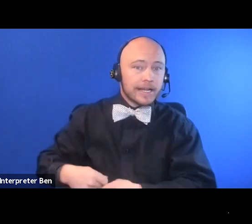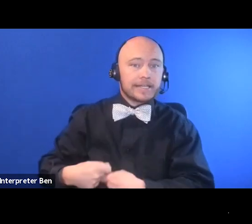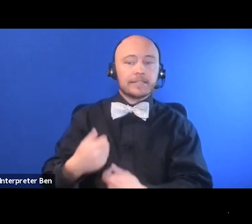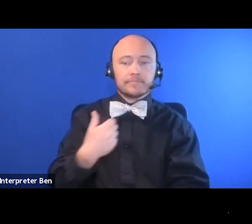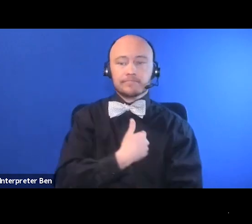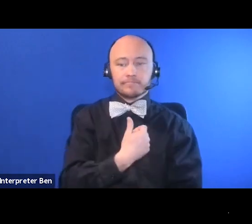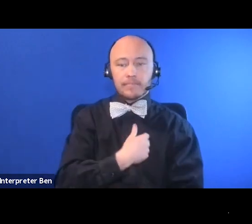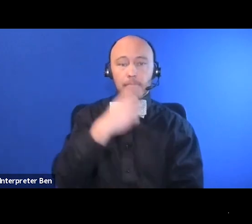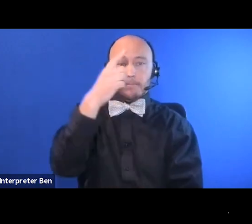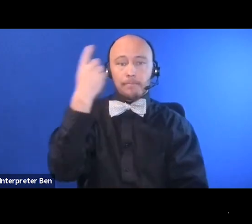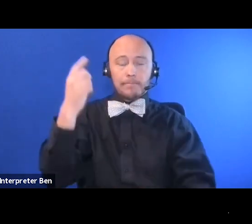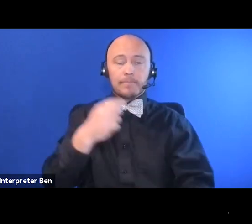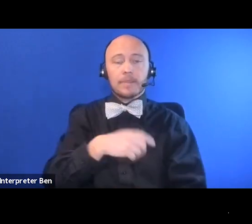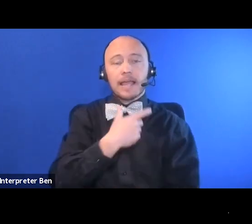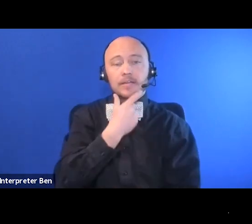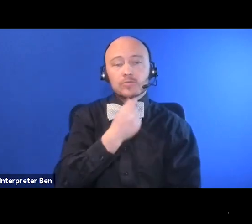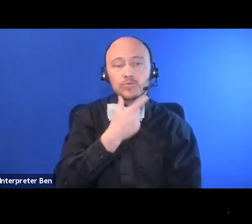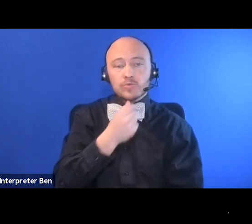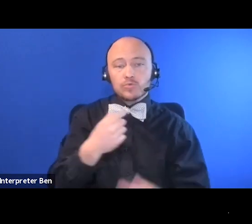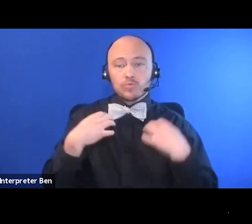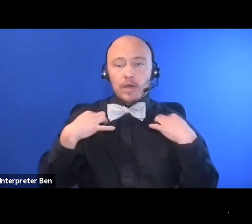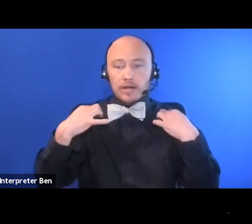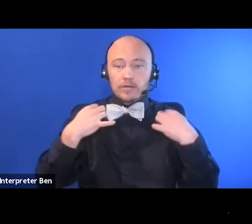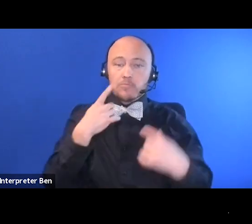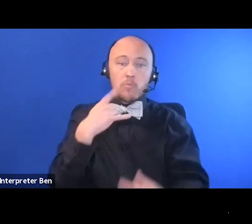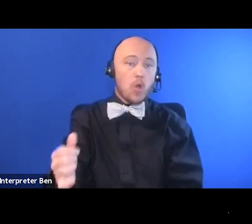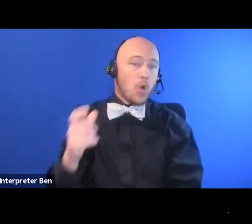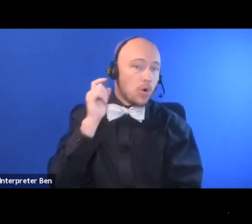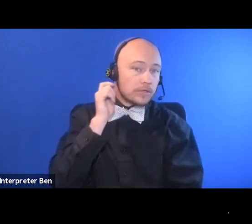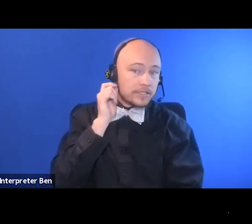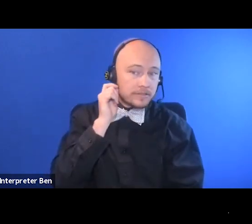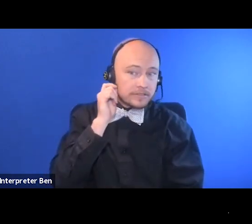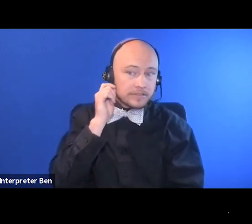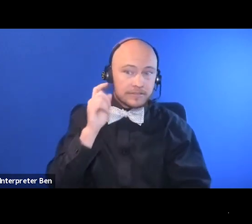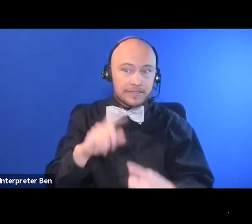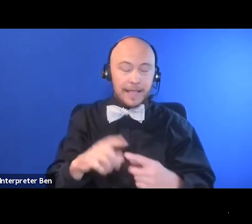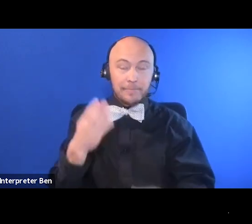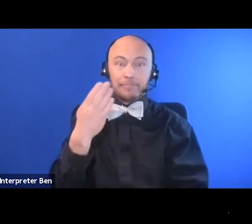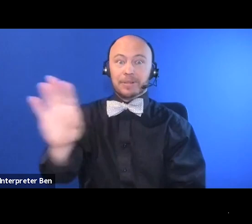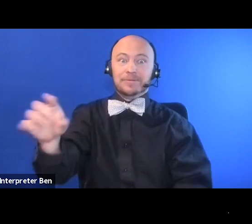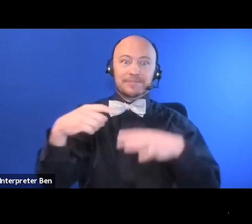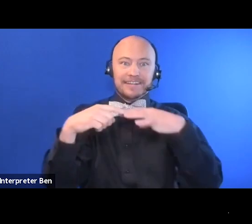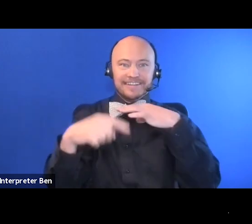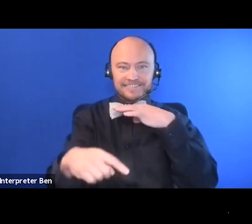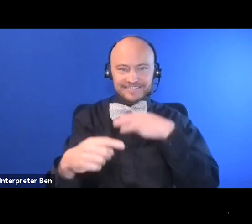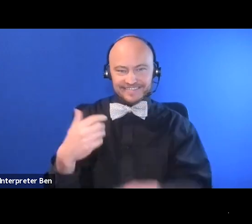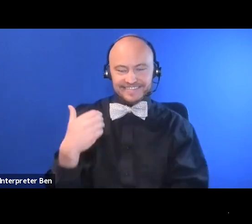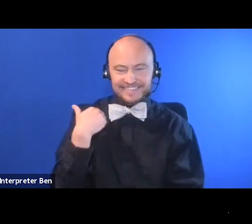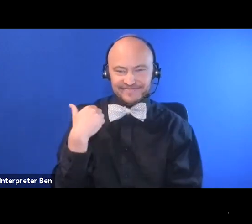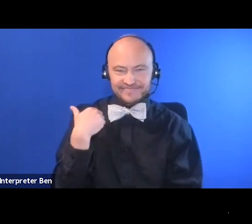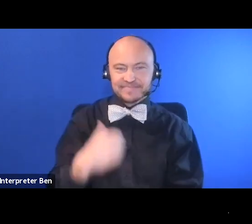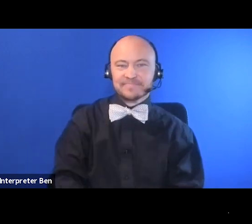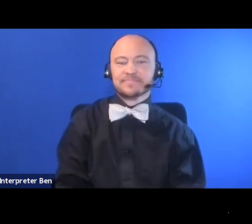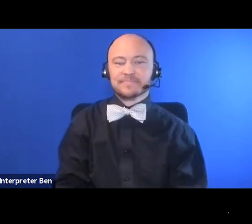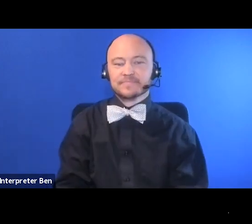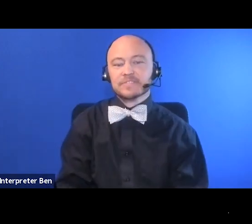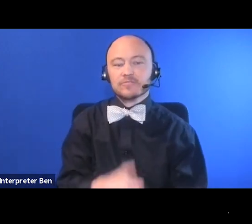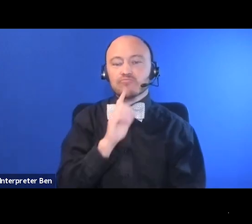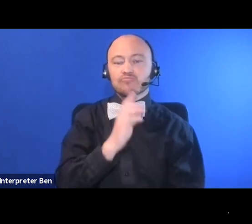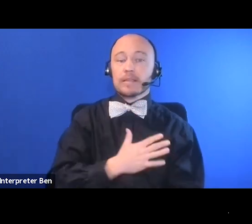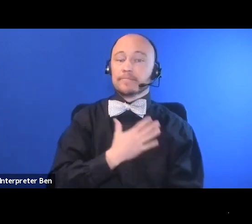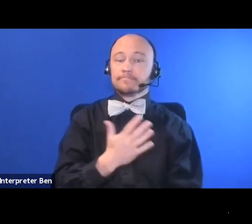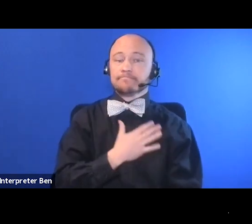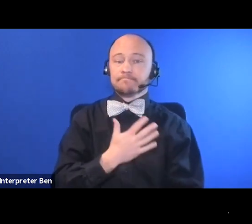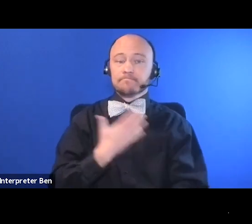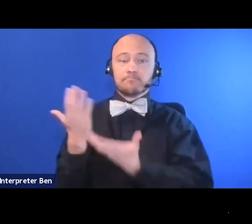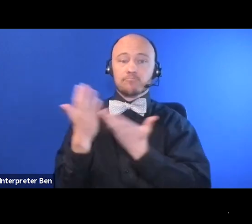I'm wearing a black sweater, gold earrings, and very electric blue nail polish. We are delighted to bring you this